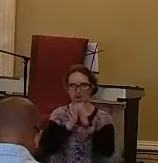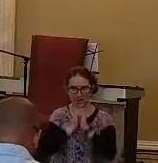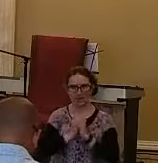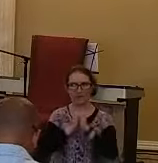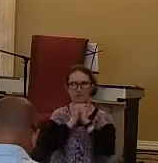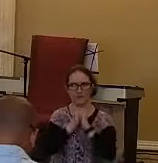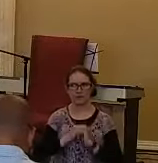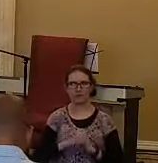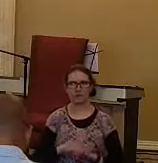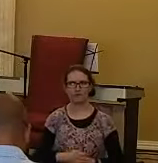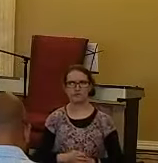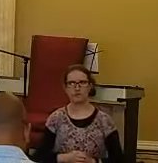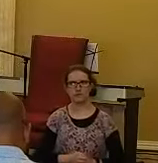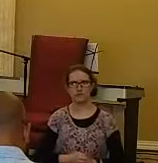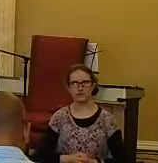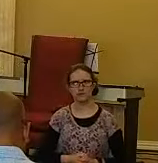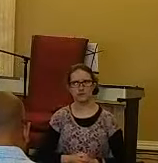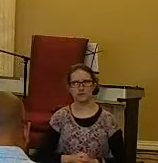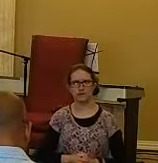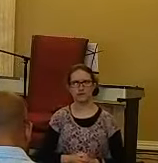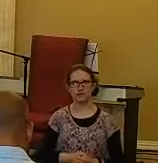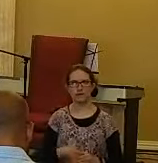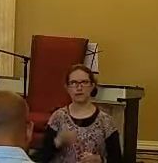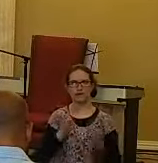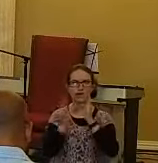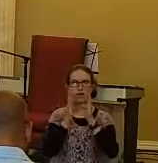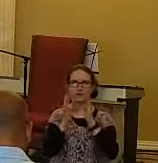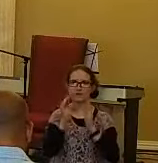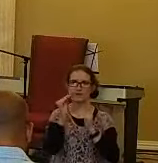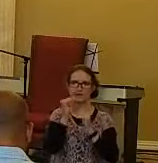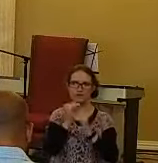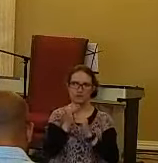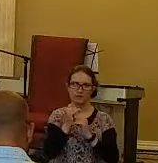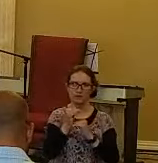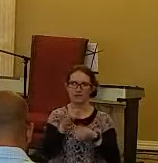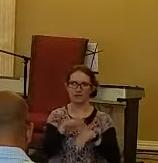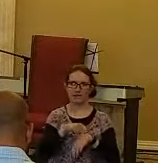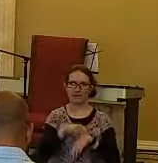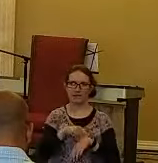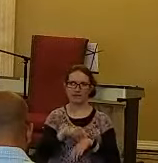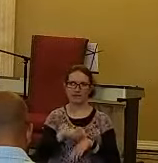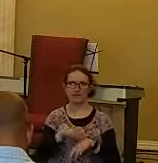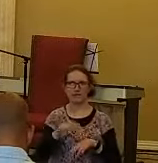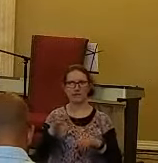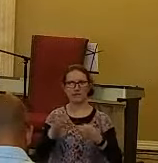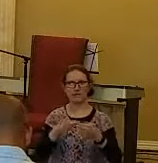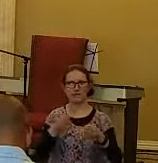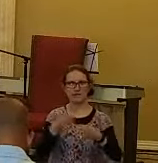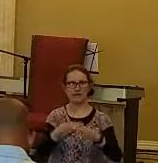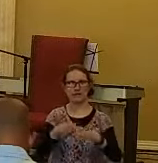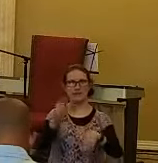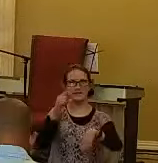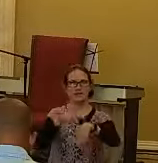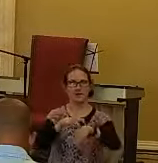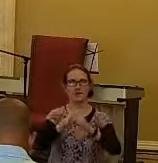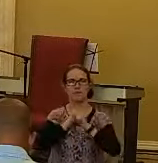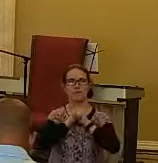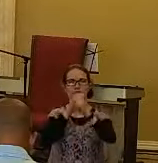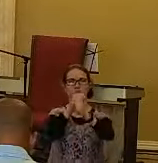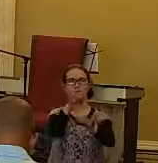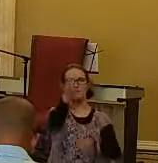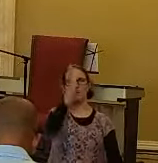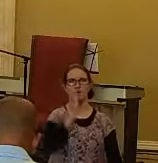Amen, amen. I'd like to talk just for just a few minutes tonight. Amen. The simply title is, It's Time to Trust